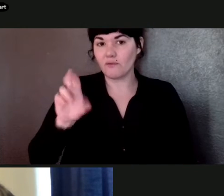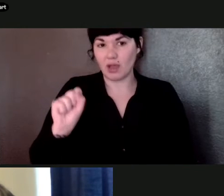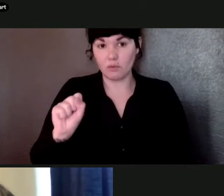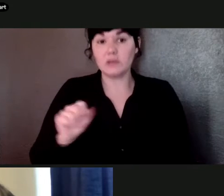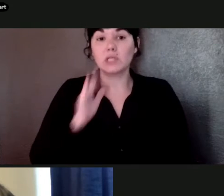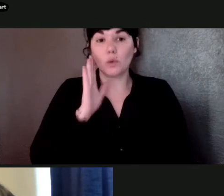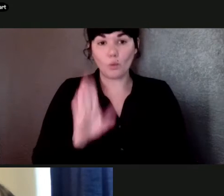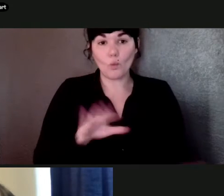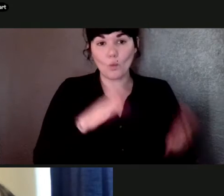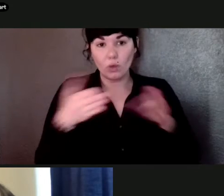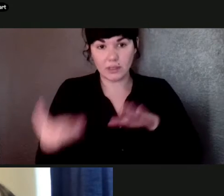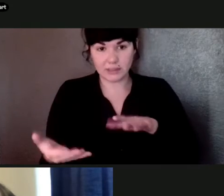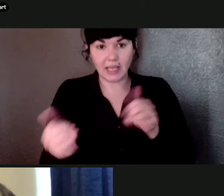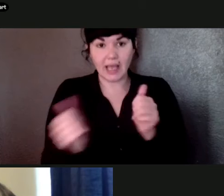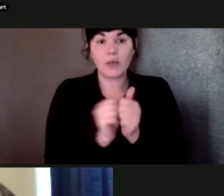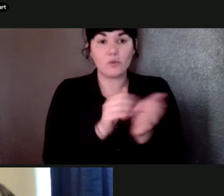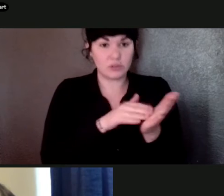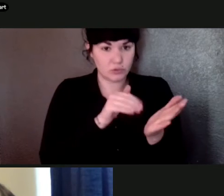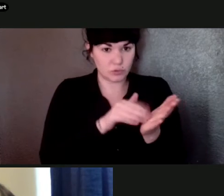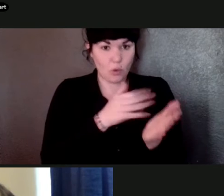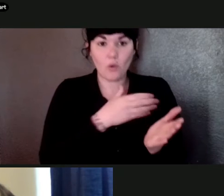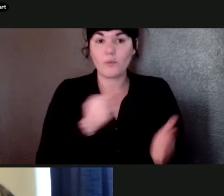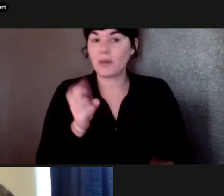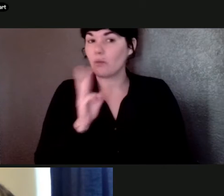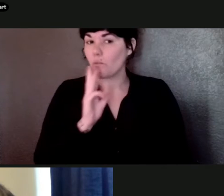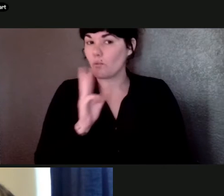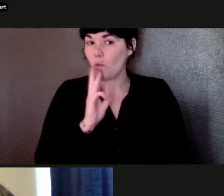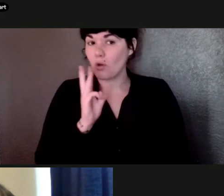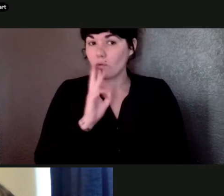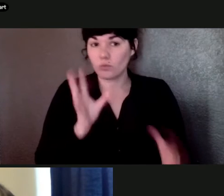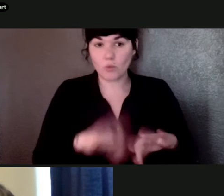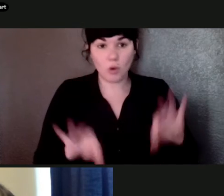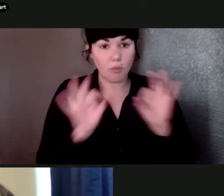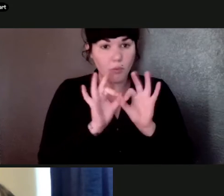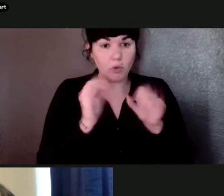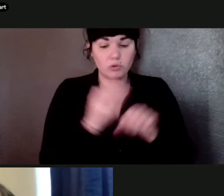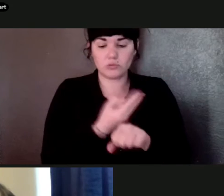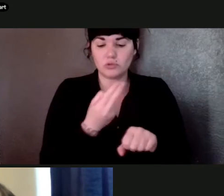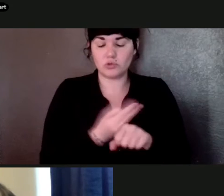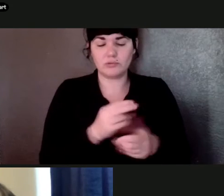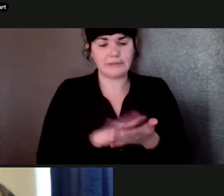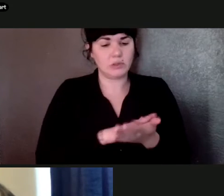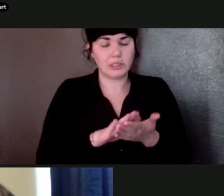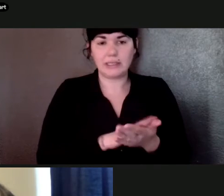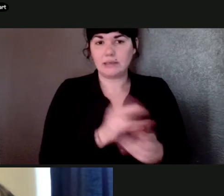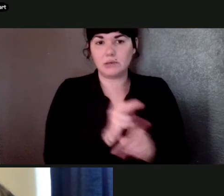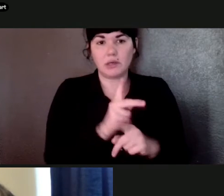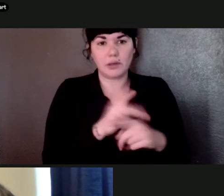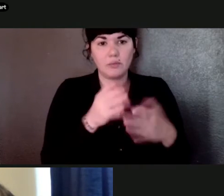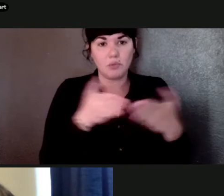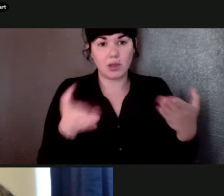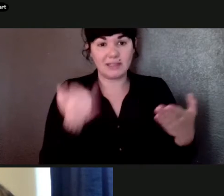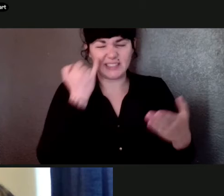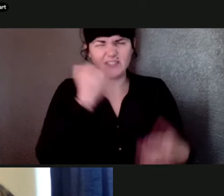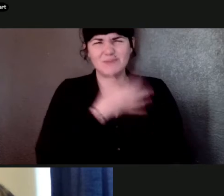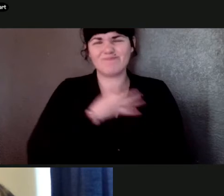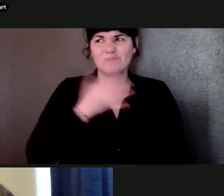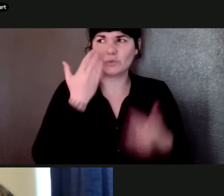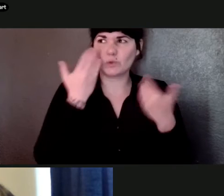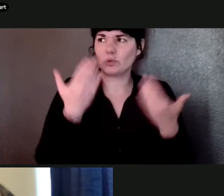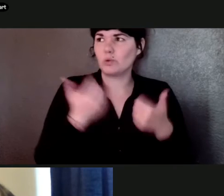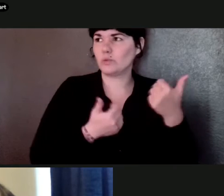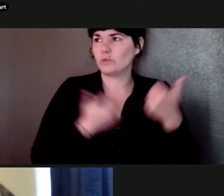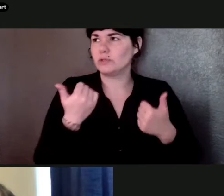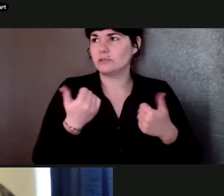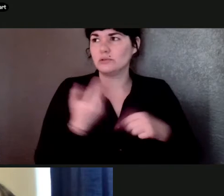cleaning with your regular cleaning products. And if you have questions about specific cleaners, you can always reach our environmental health team by calling the